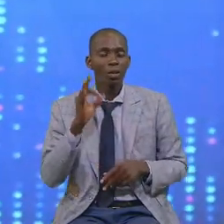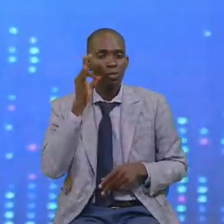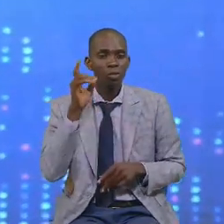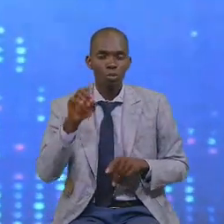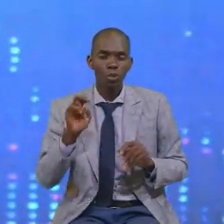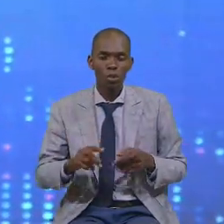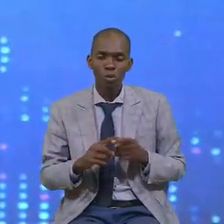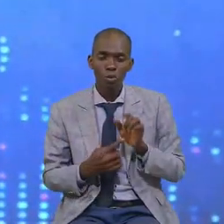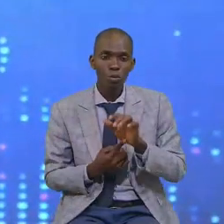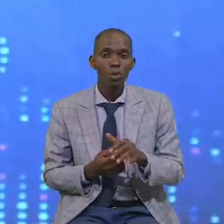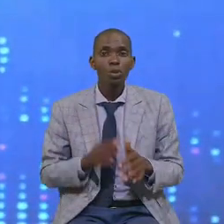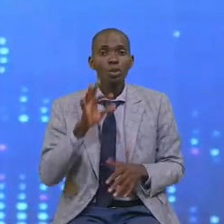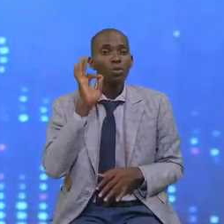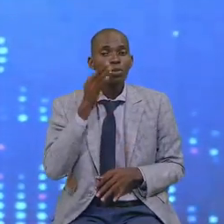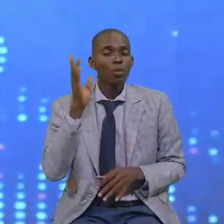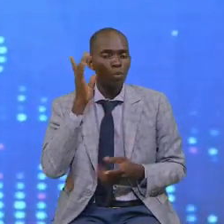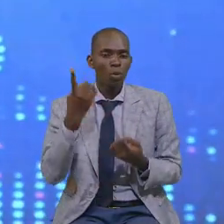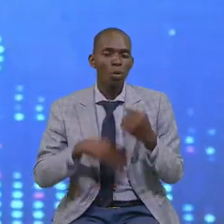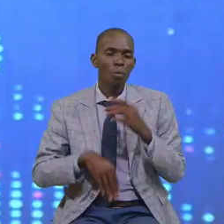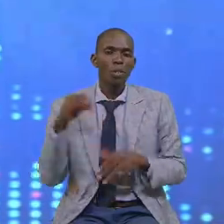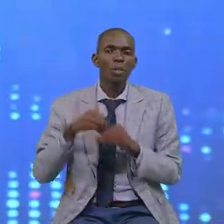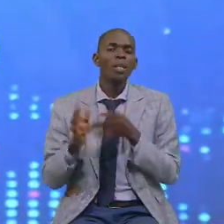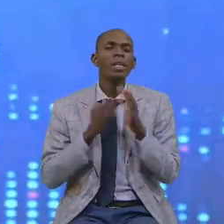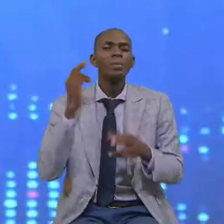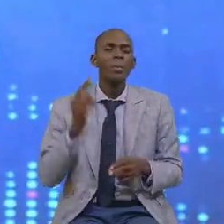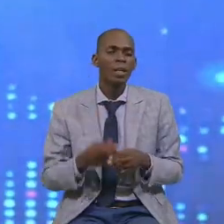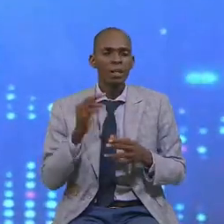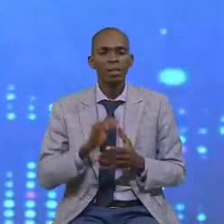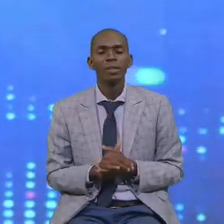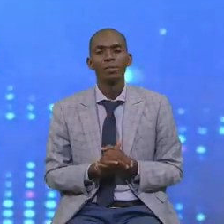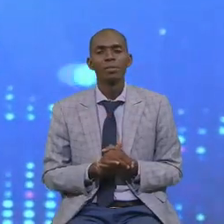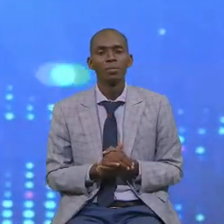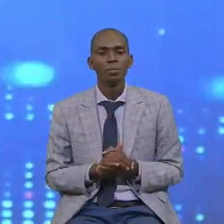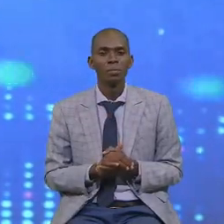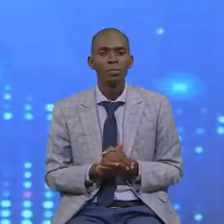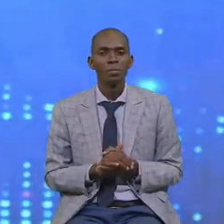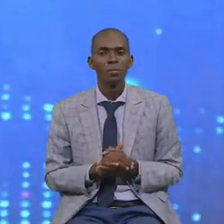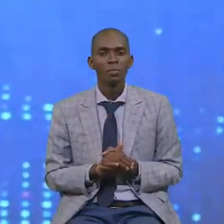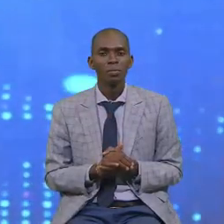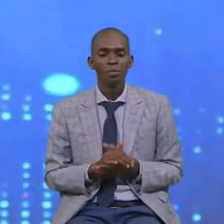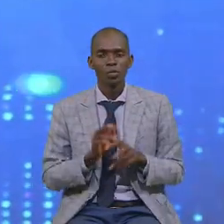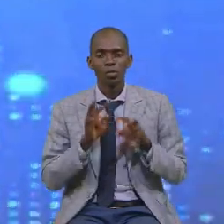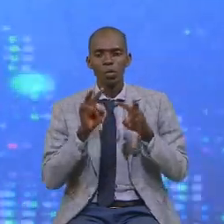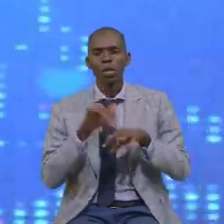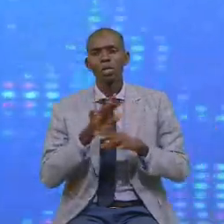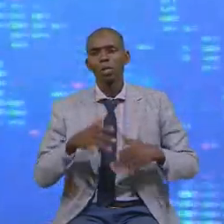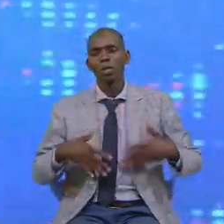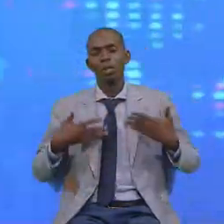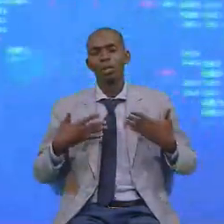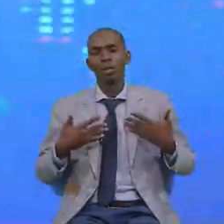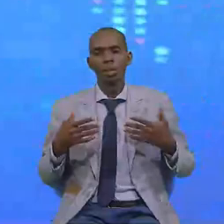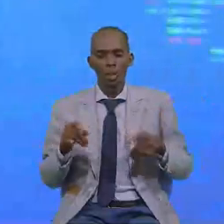Your fruit will come forth in Jesus' name. Look at your life. As I look at